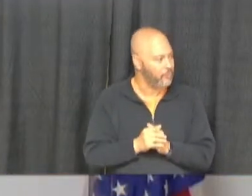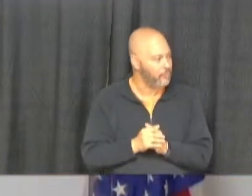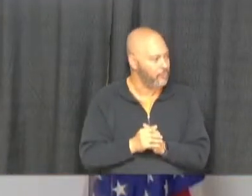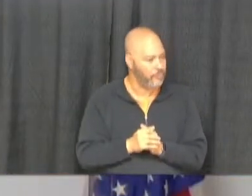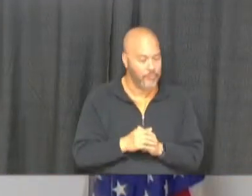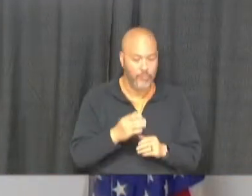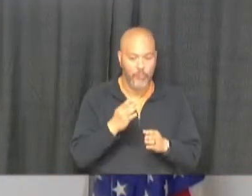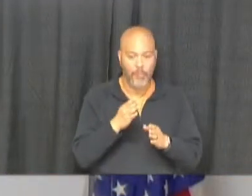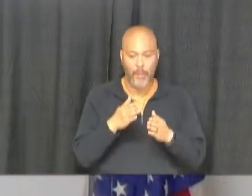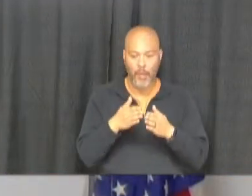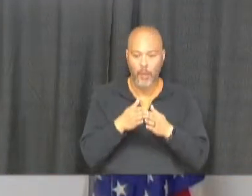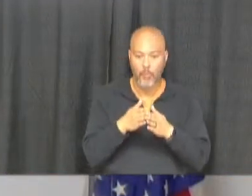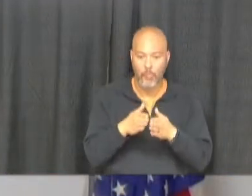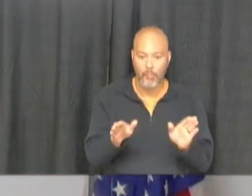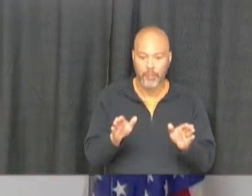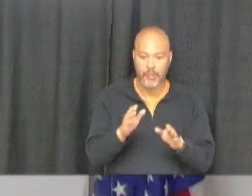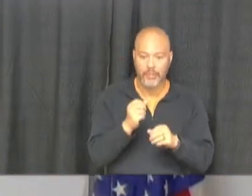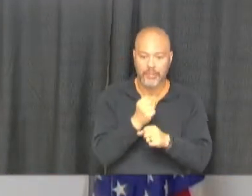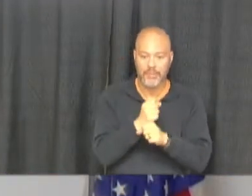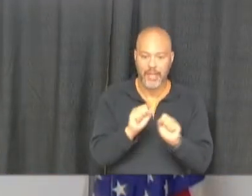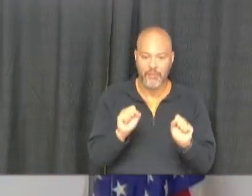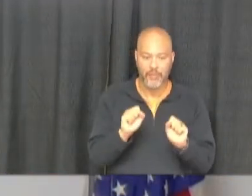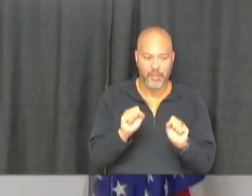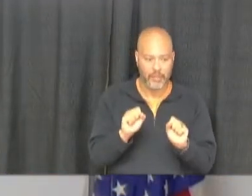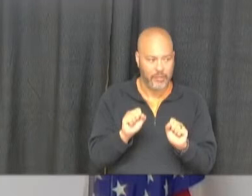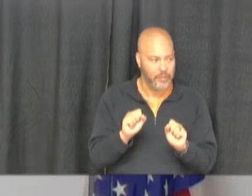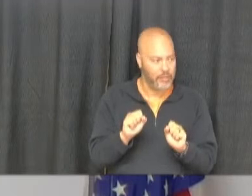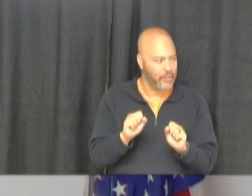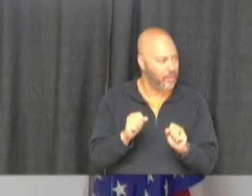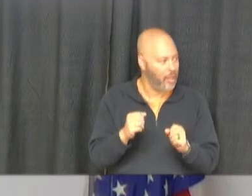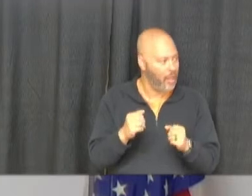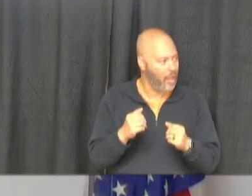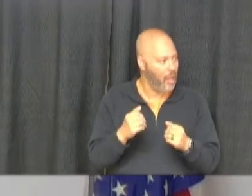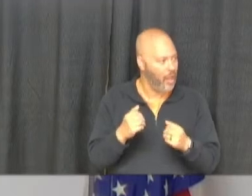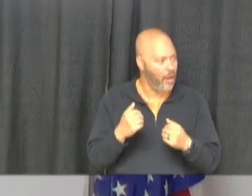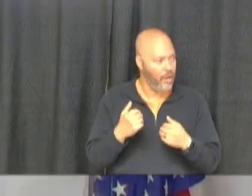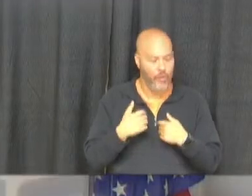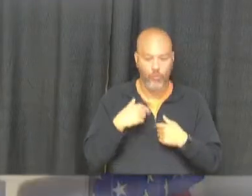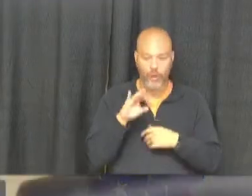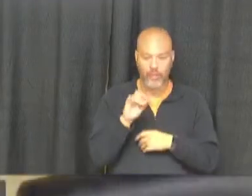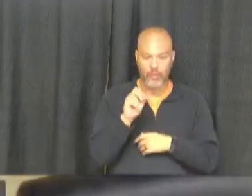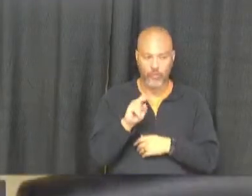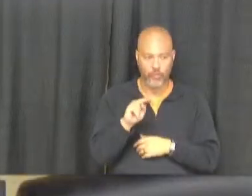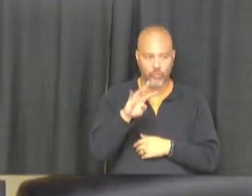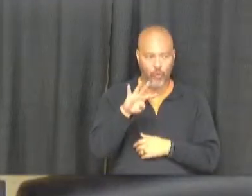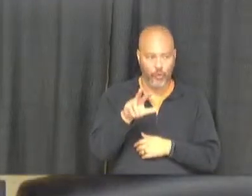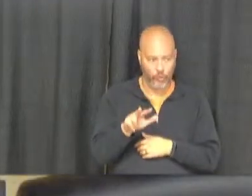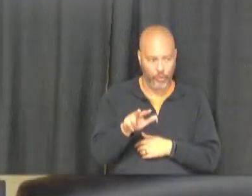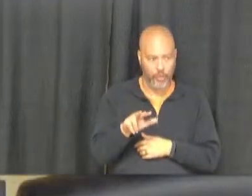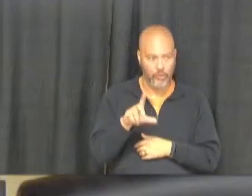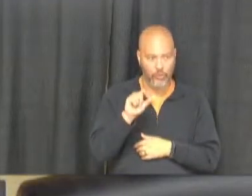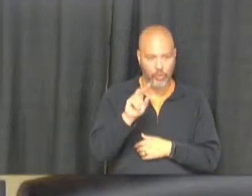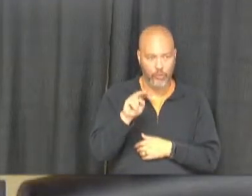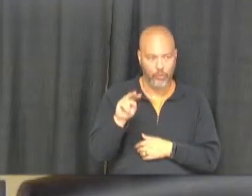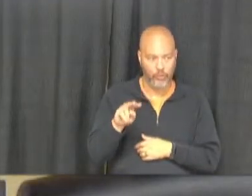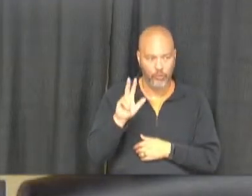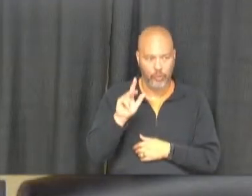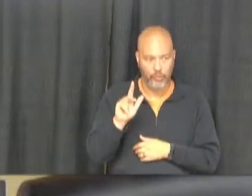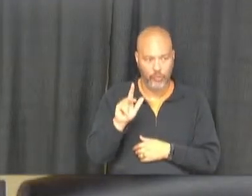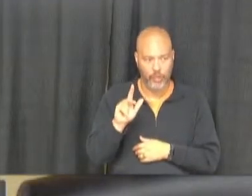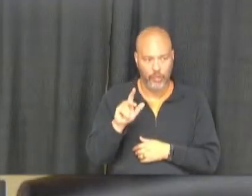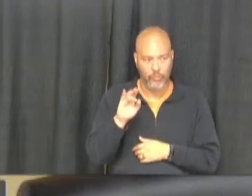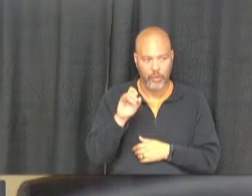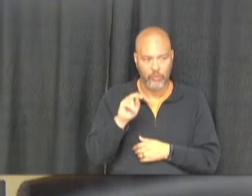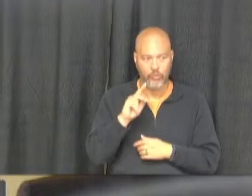ready for Public Safety Committee report. Chairperson Holloman, you're recognized. Thank you, Mayor. Resolution 43, 2022, 23,